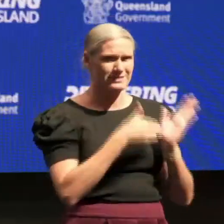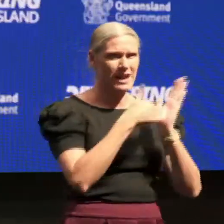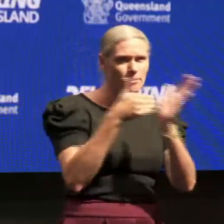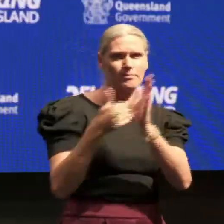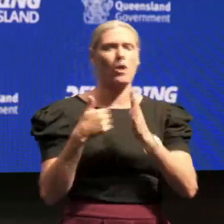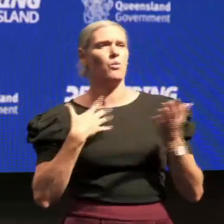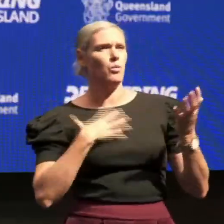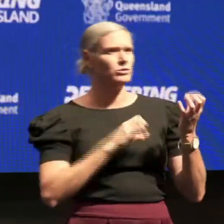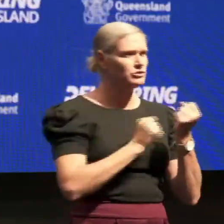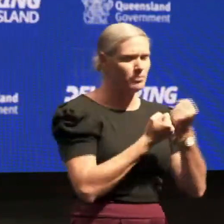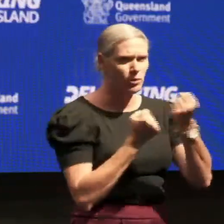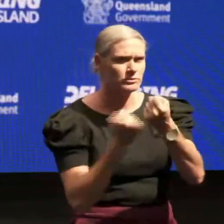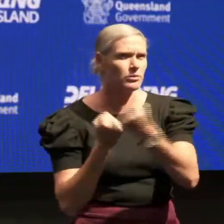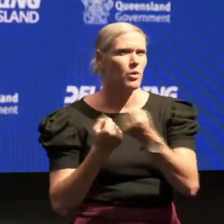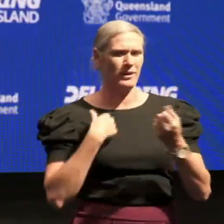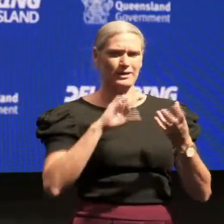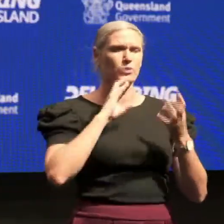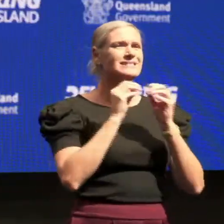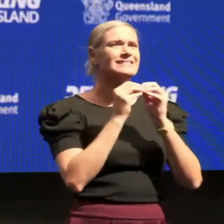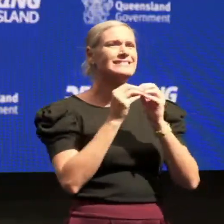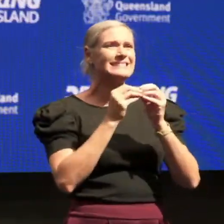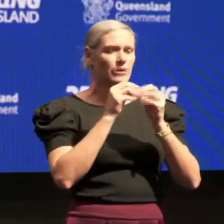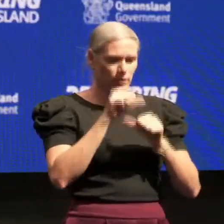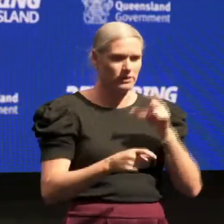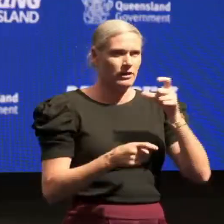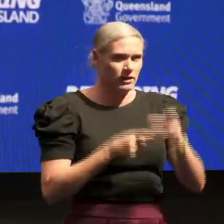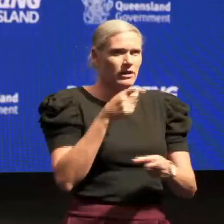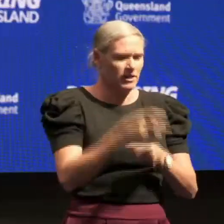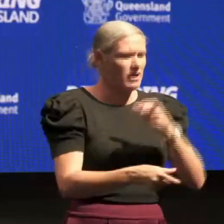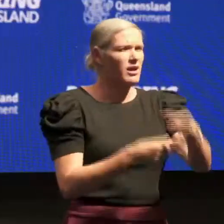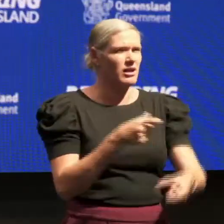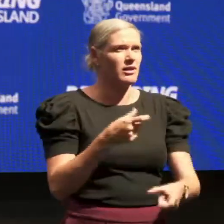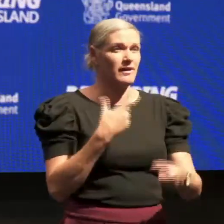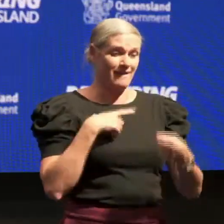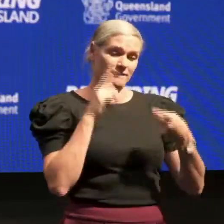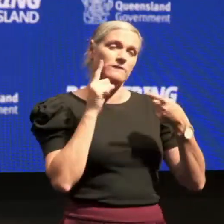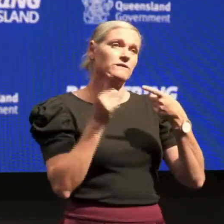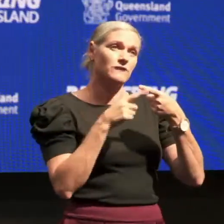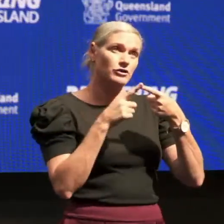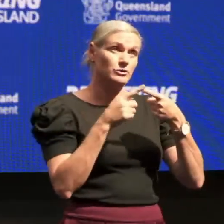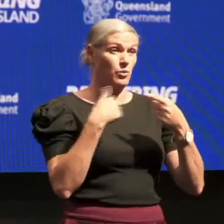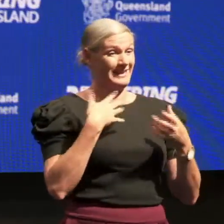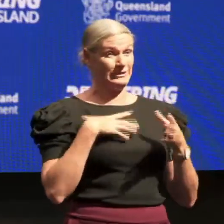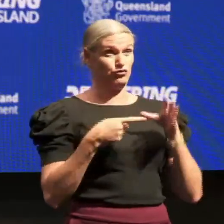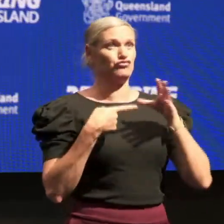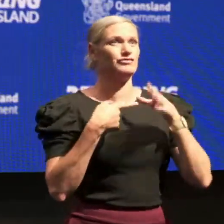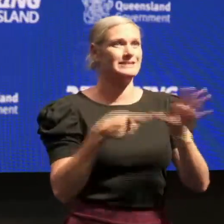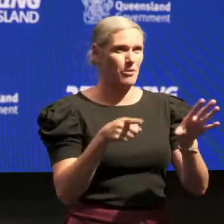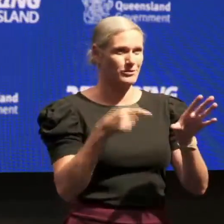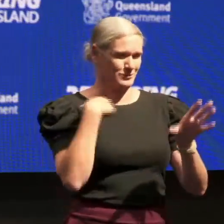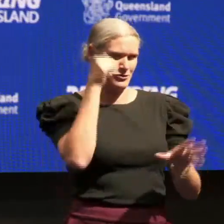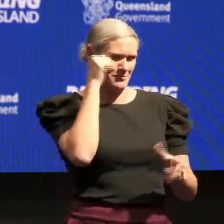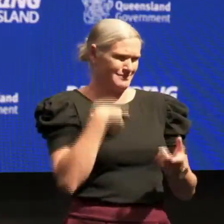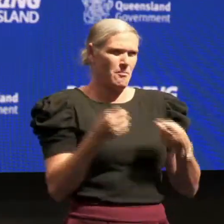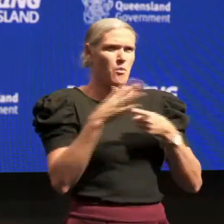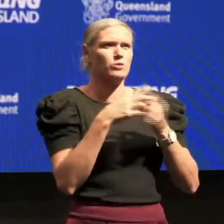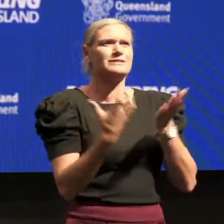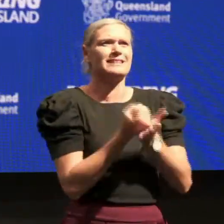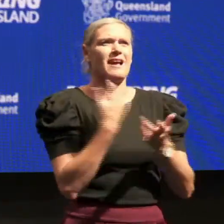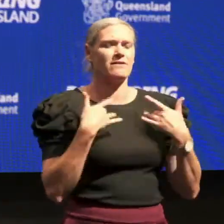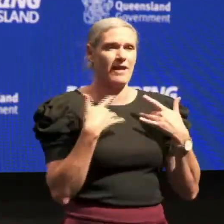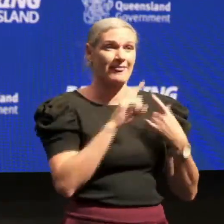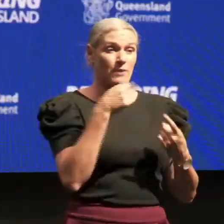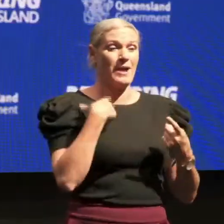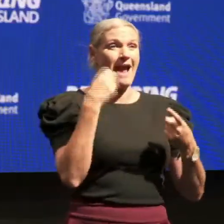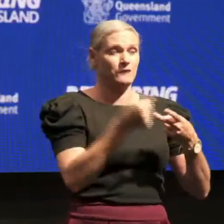will together deal with the different stages. And obviously the first one is always the response. That's critical to save lives, and then we've got to